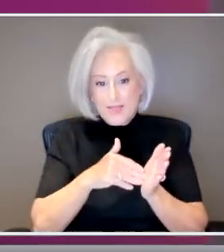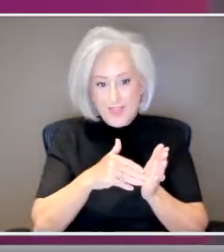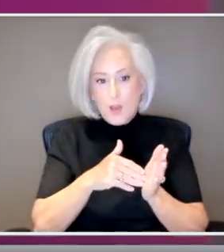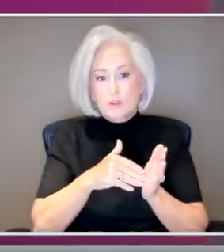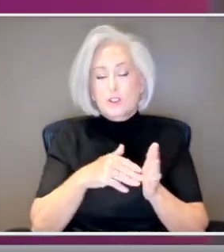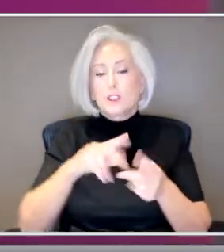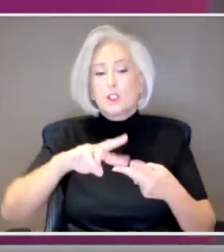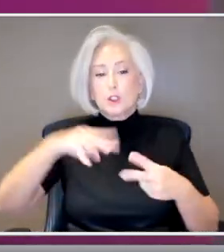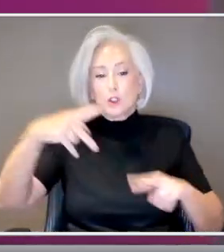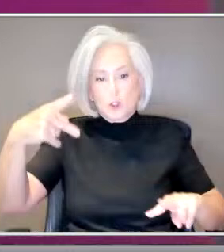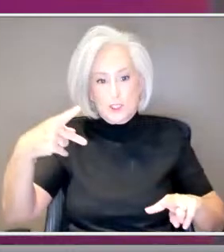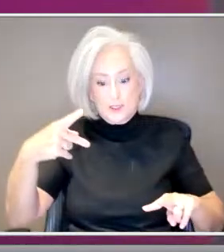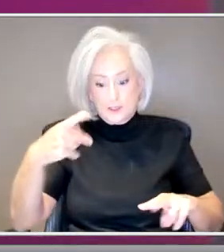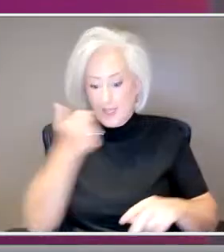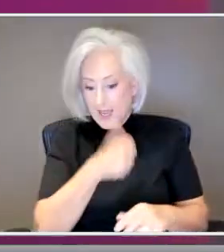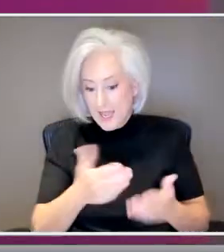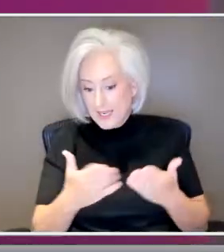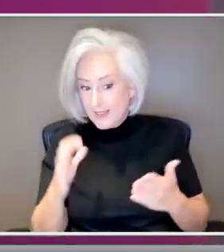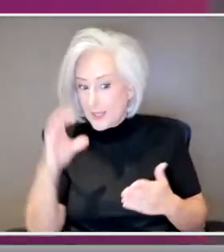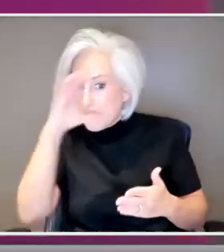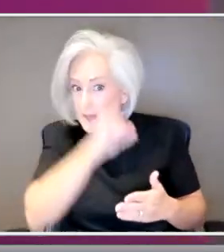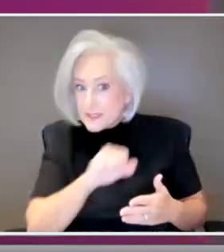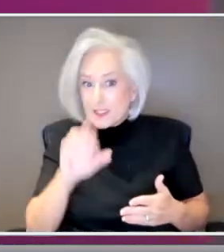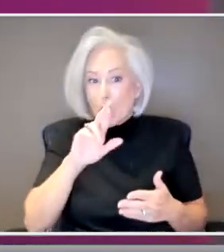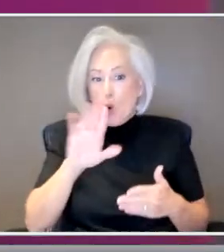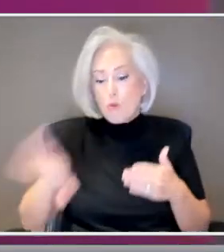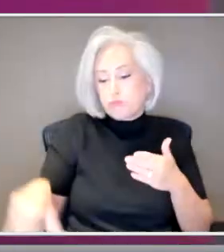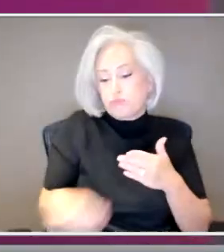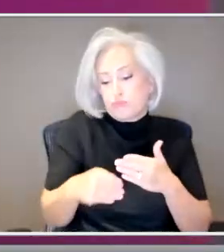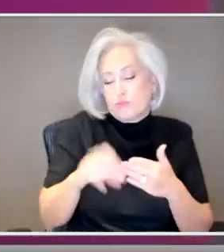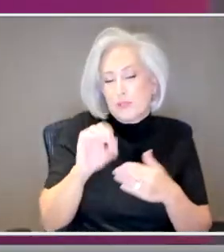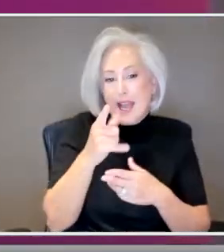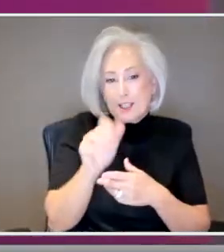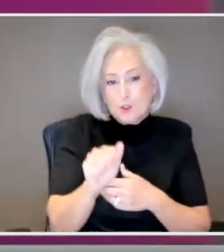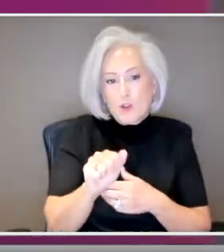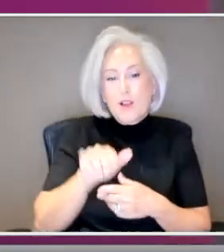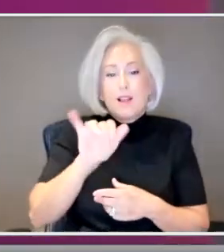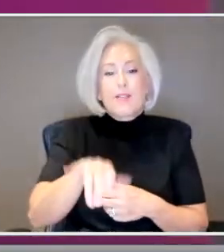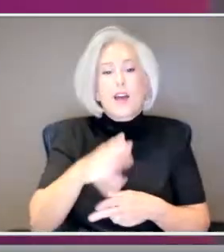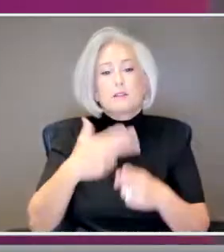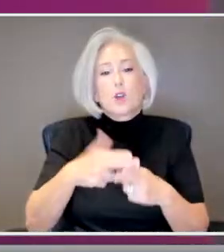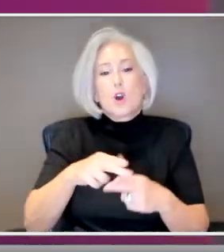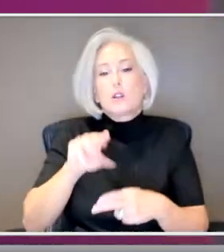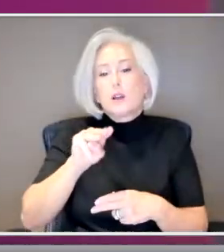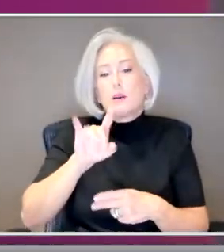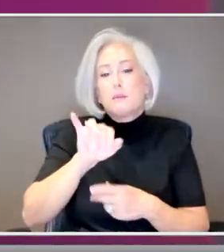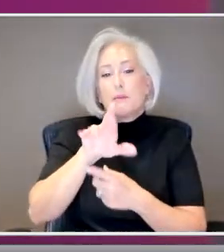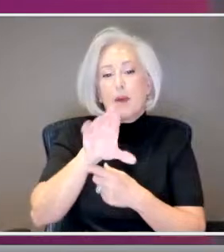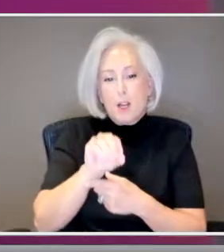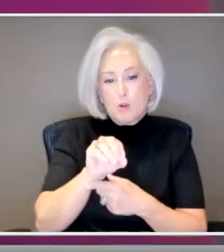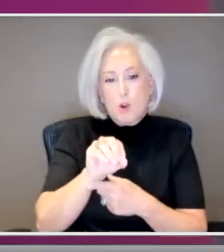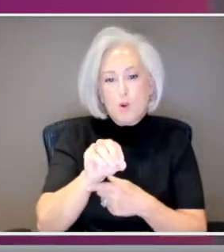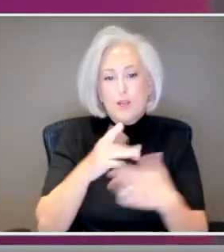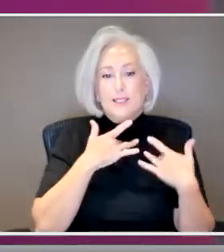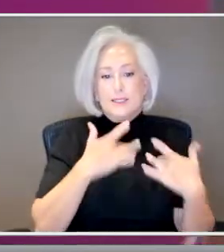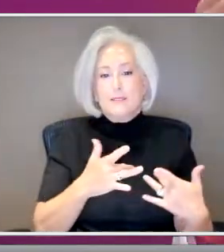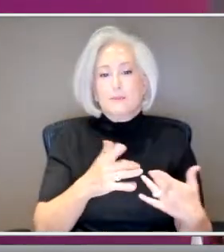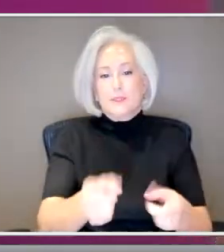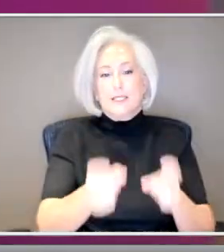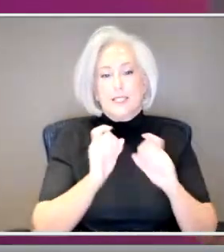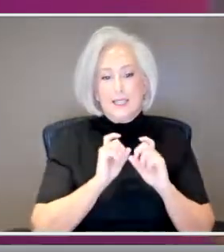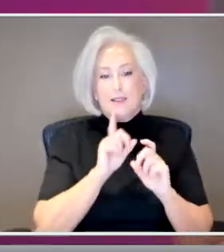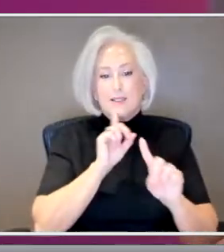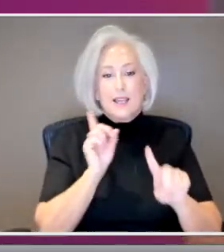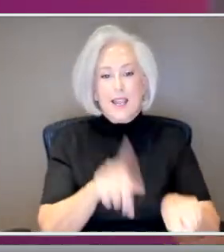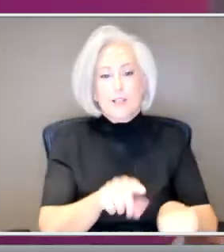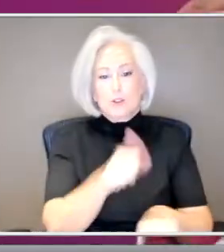a microarray. We start with that because it gives us an answer about 10 to 20% of the time. If